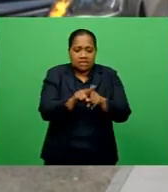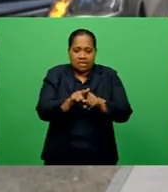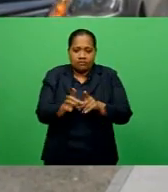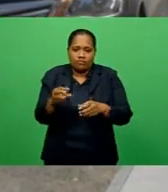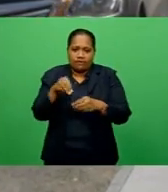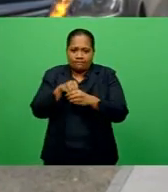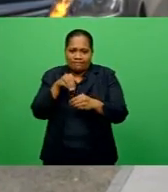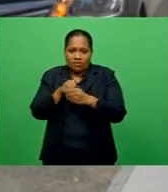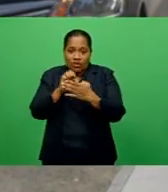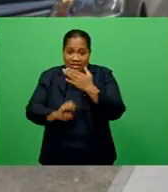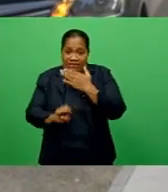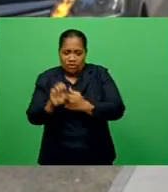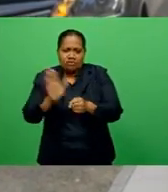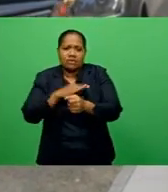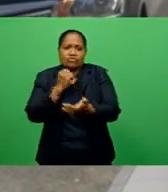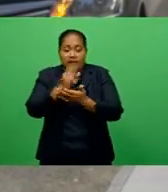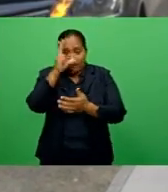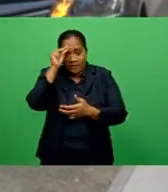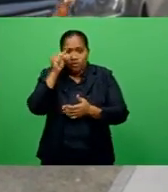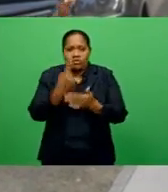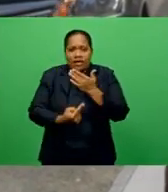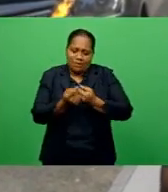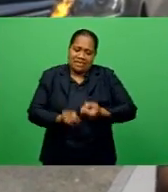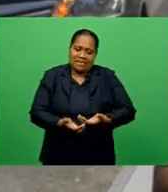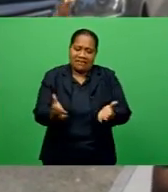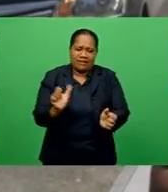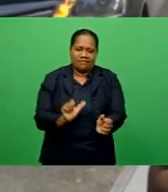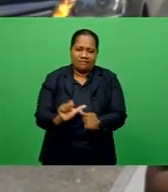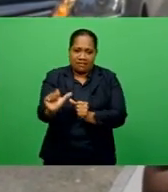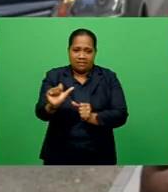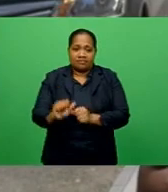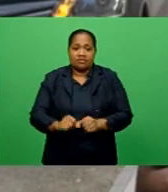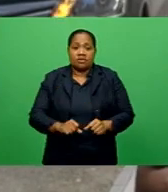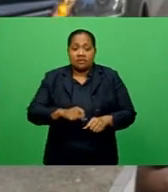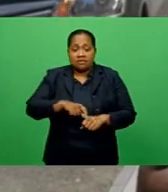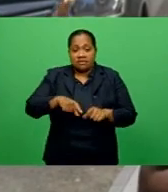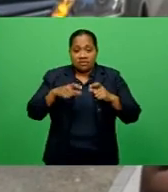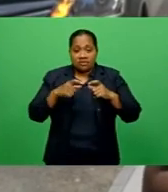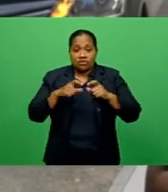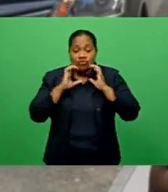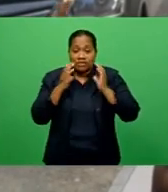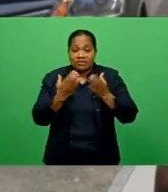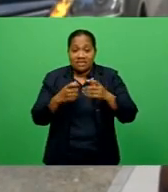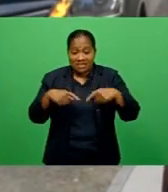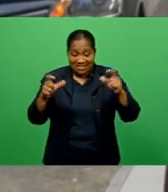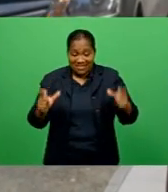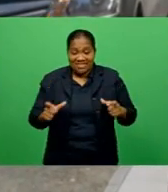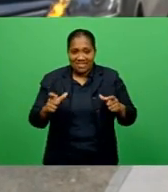served with the best. The Christmas in the city will begin this Friday. Sainia Nimboila, FBC